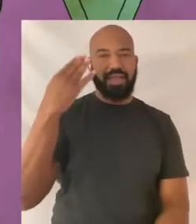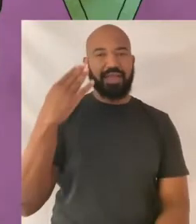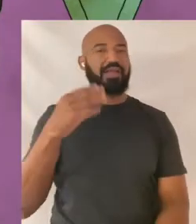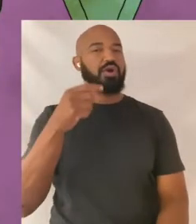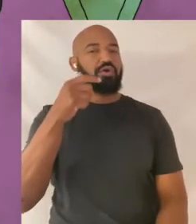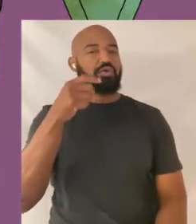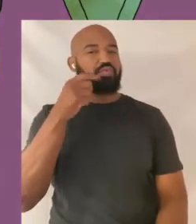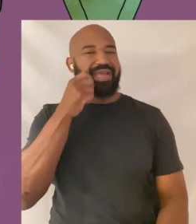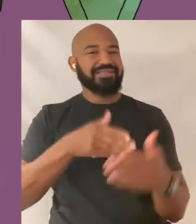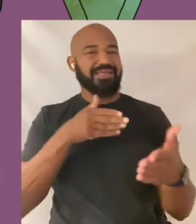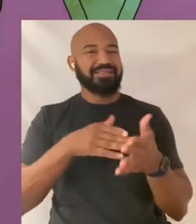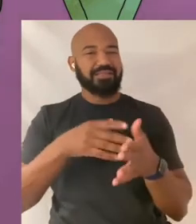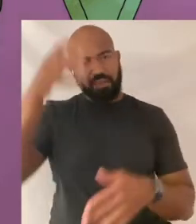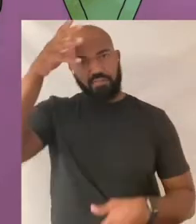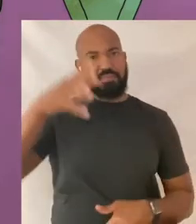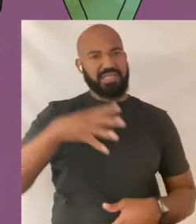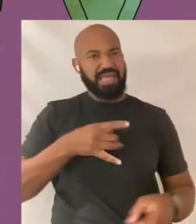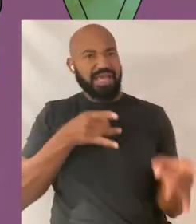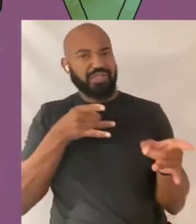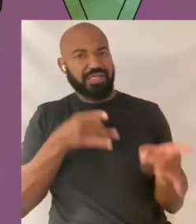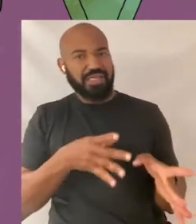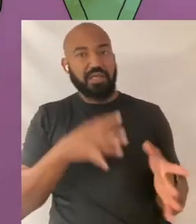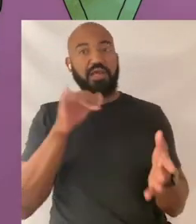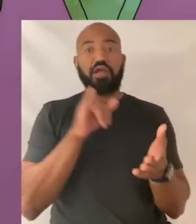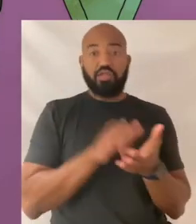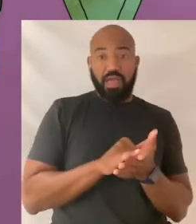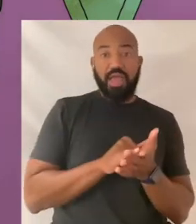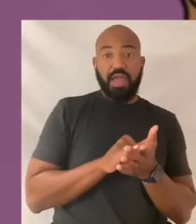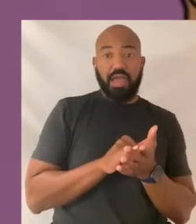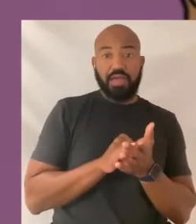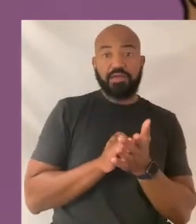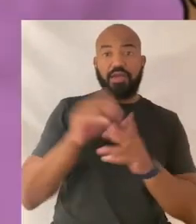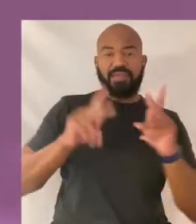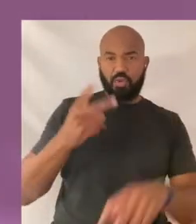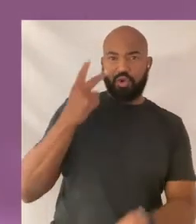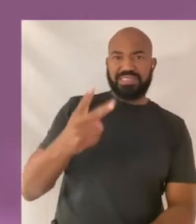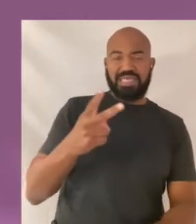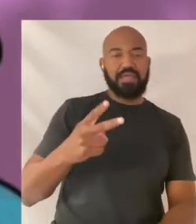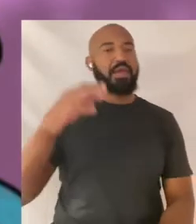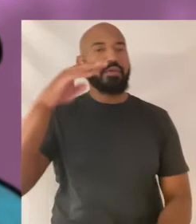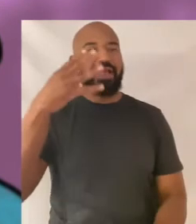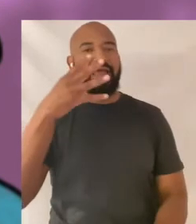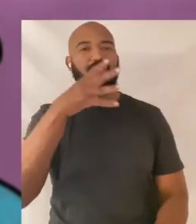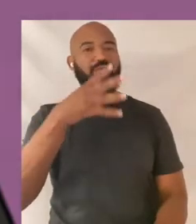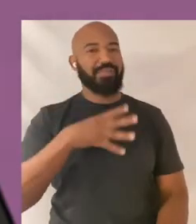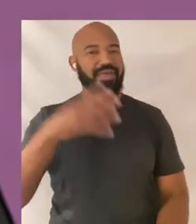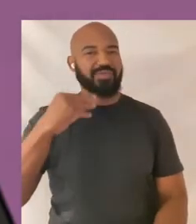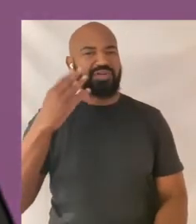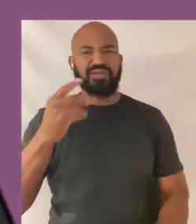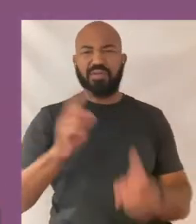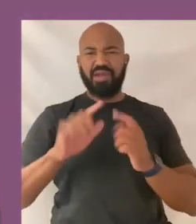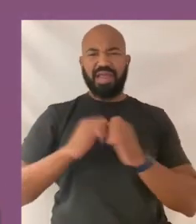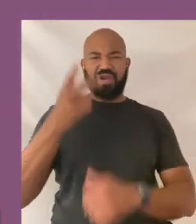racist misogyny that Black women and people read as Black women experience. So how does misogynoir show up in